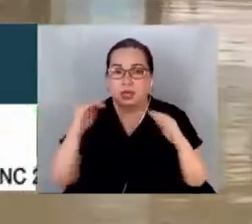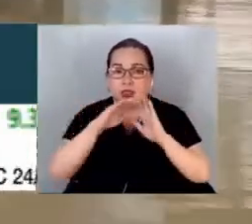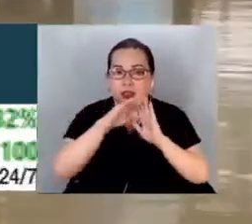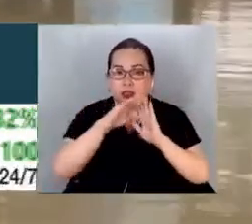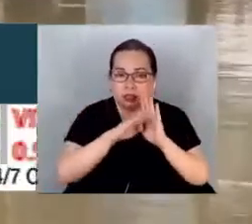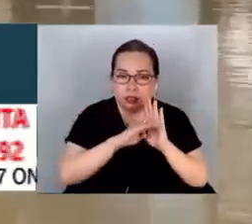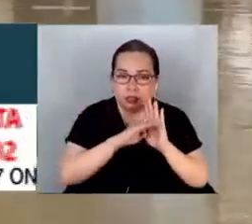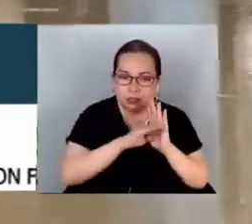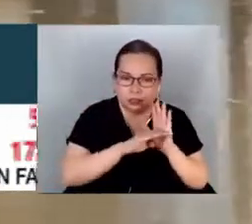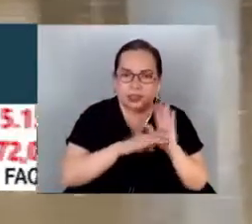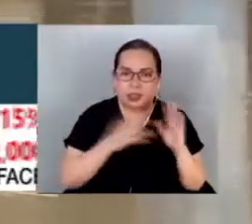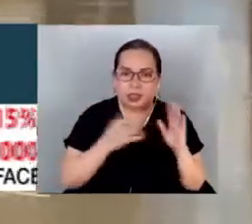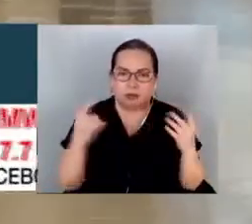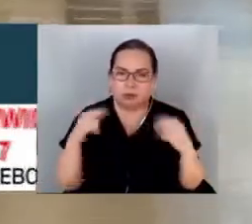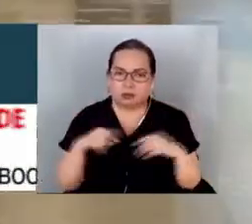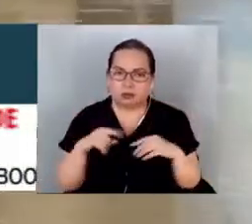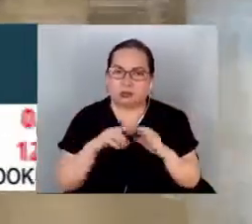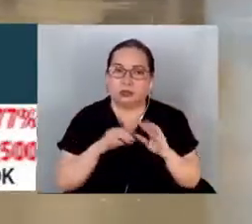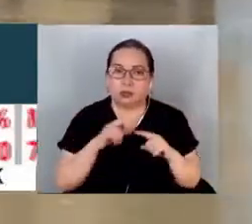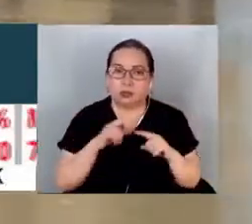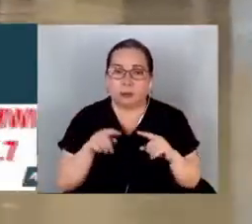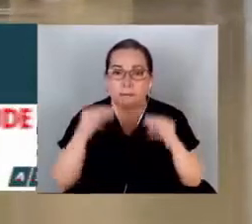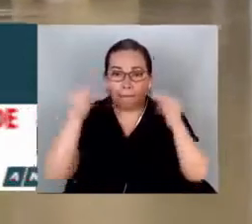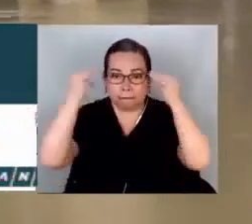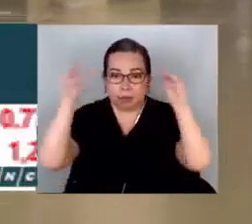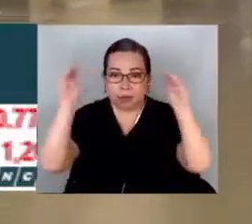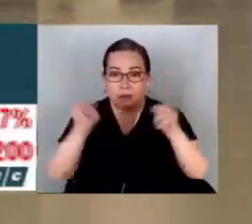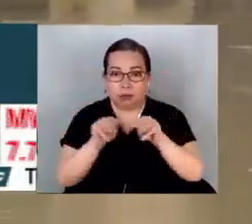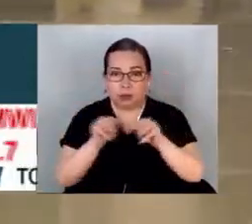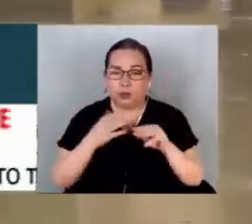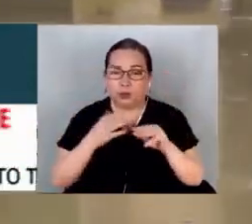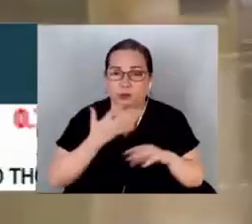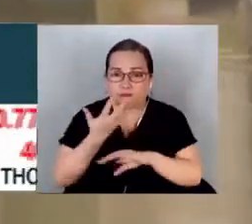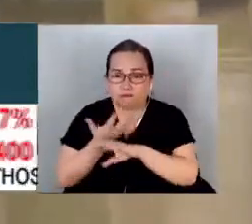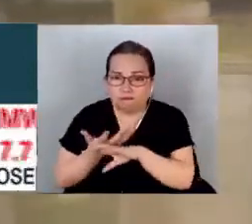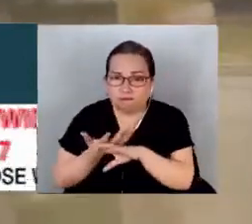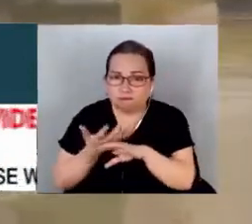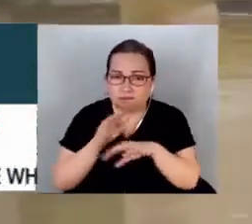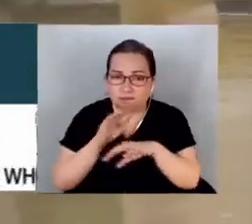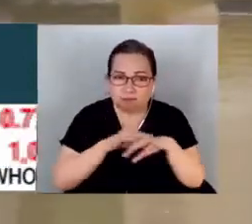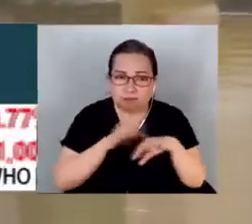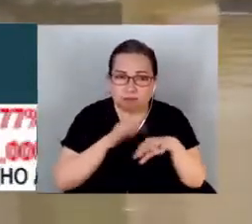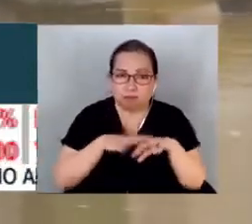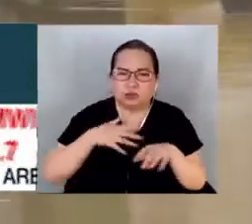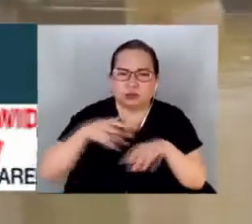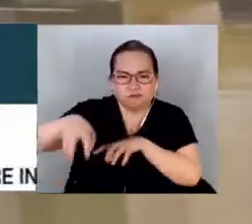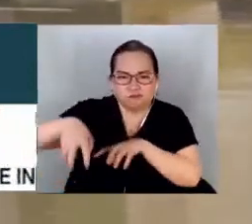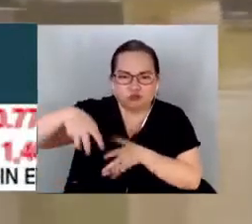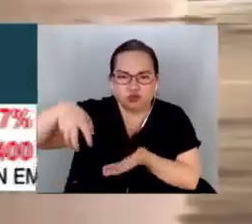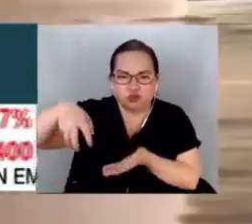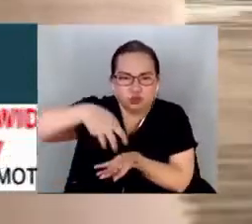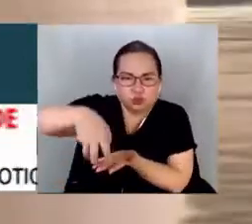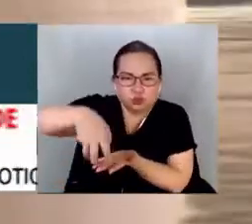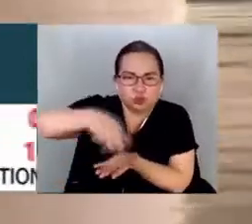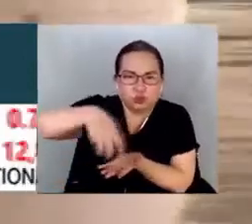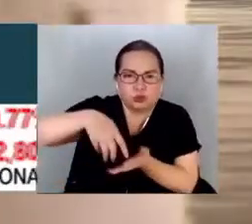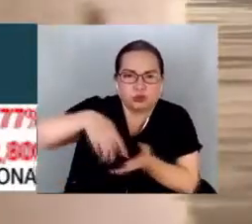alarm. Marikina Mayor Marcelino Teodoro now calling for the dredging of the heavily silted Marikina